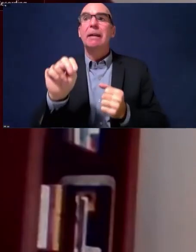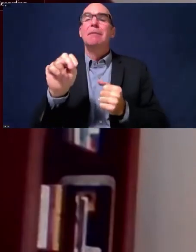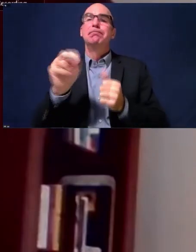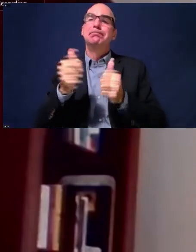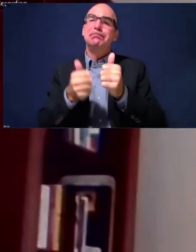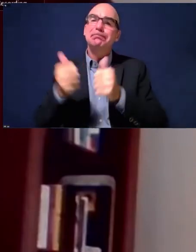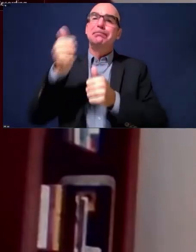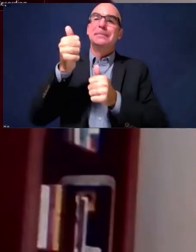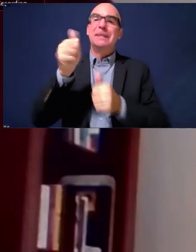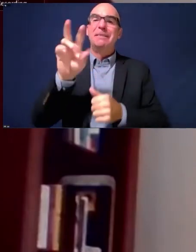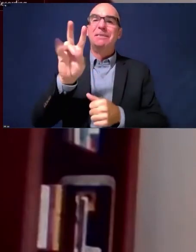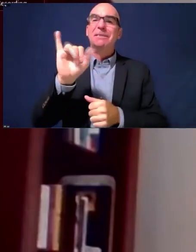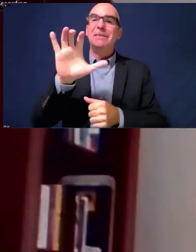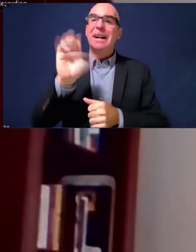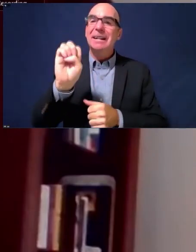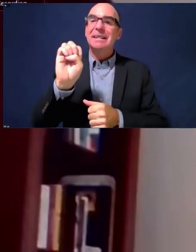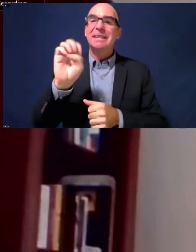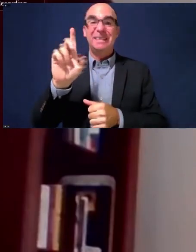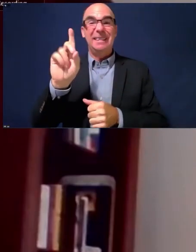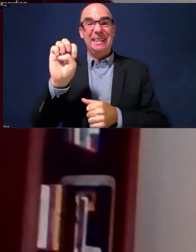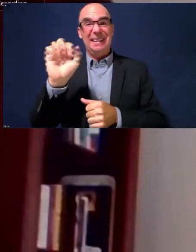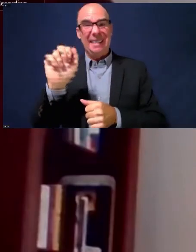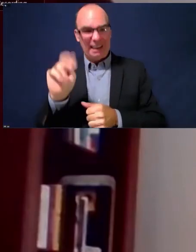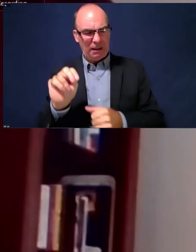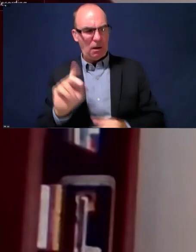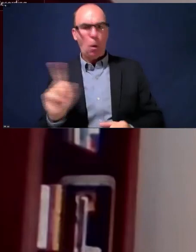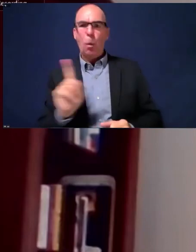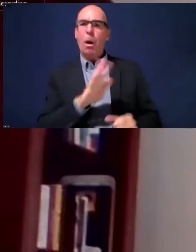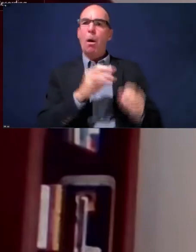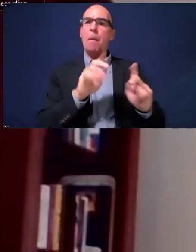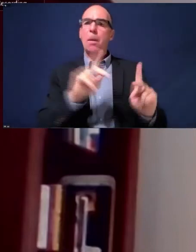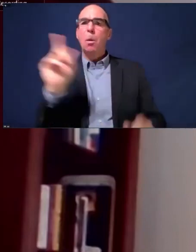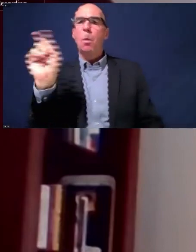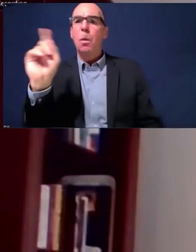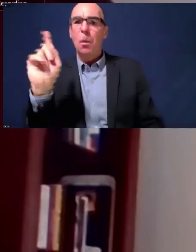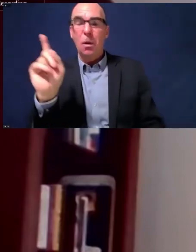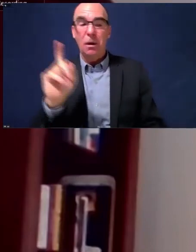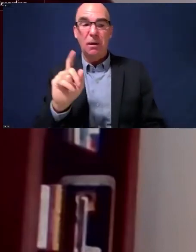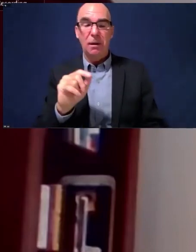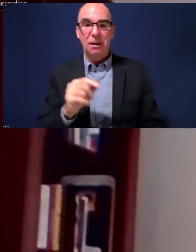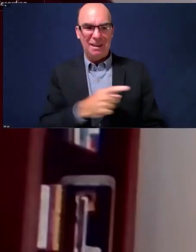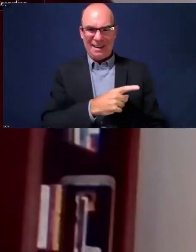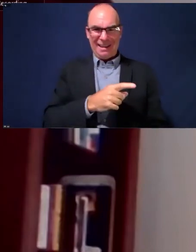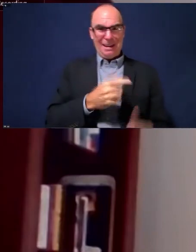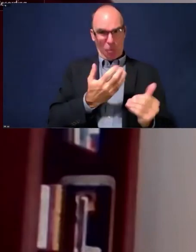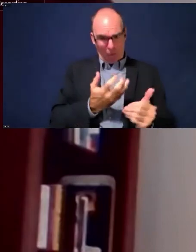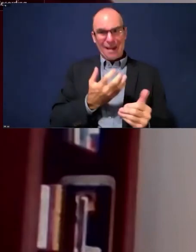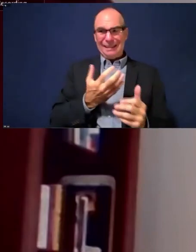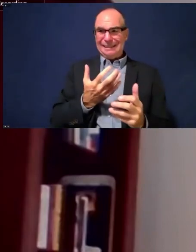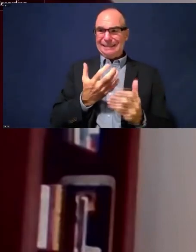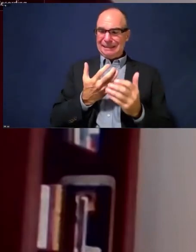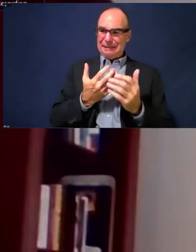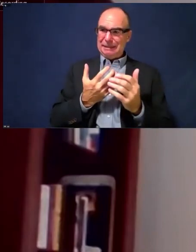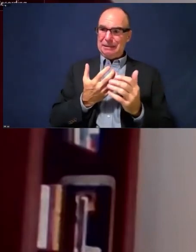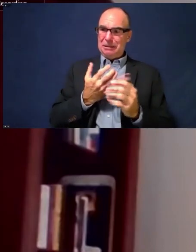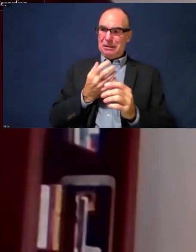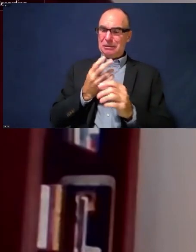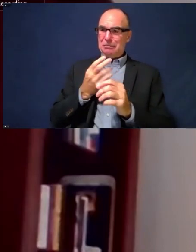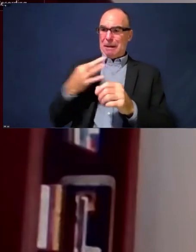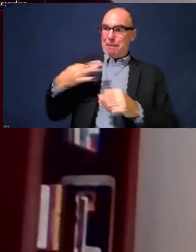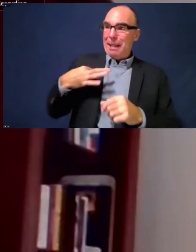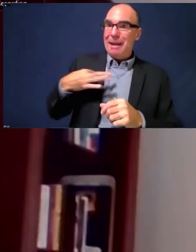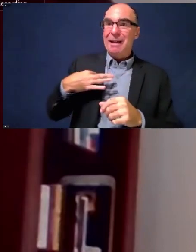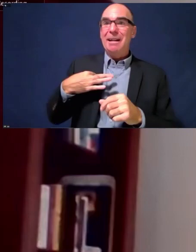leadership ladder. And it's hard to get leadership positions in universities when you are not considered in the first instance for positions like